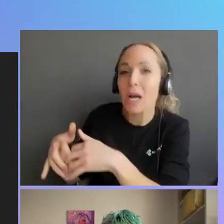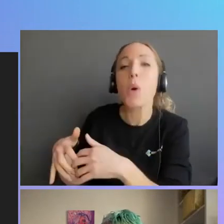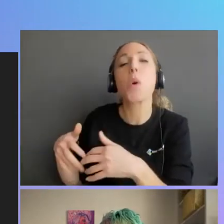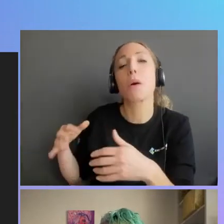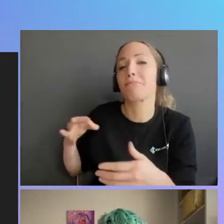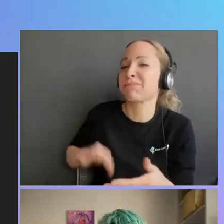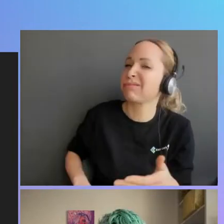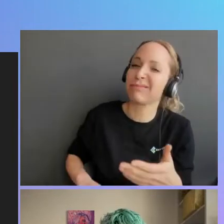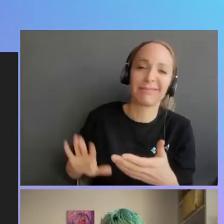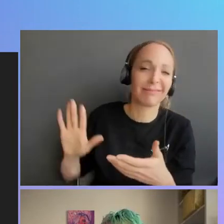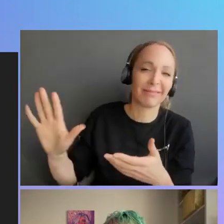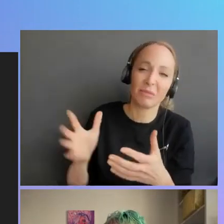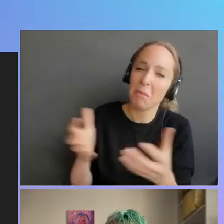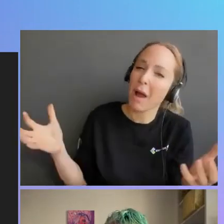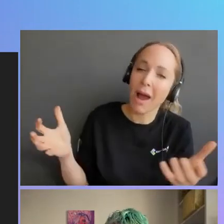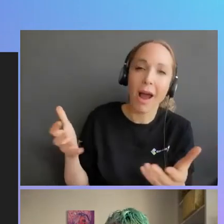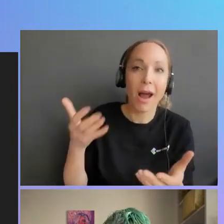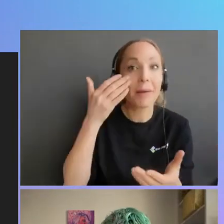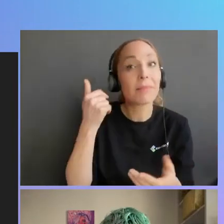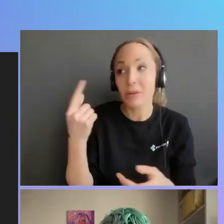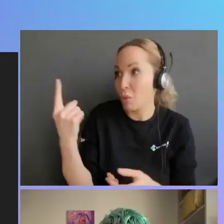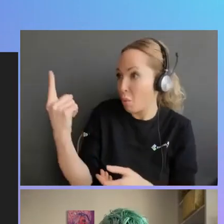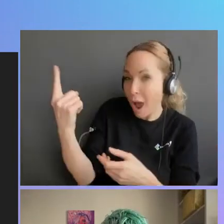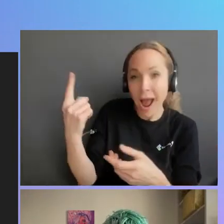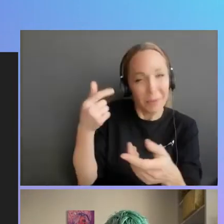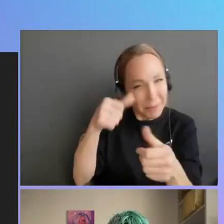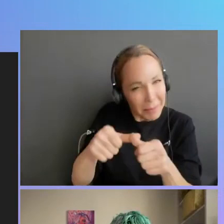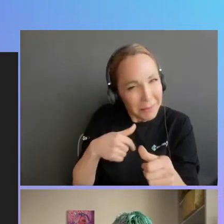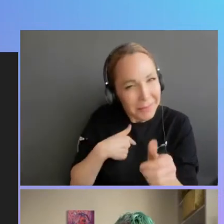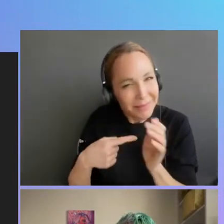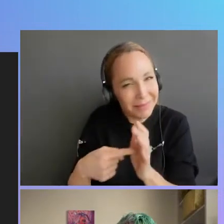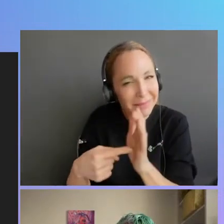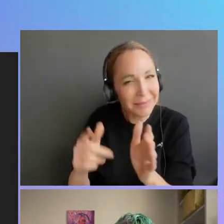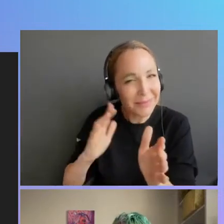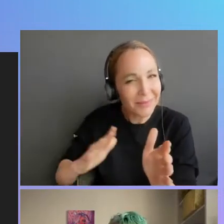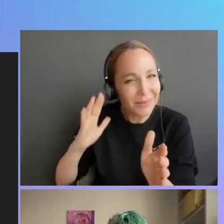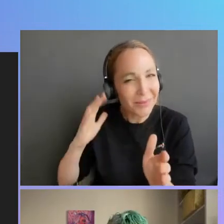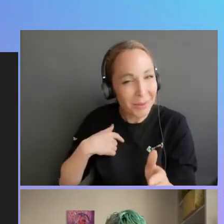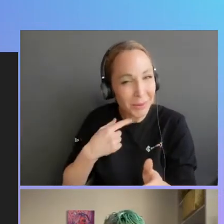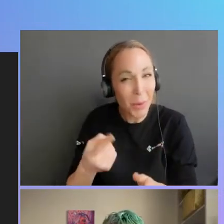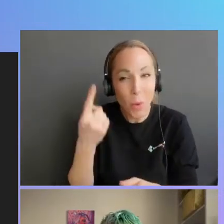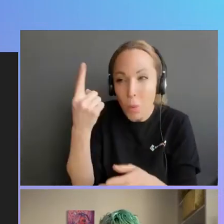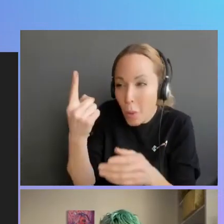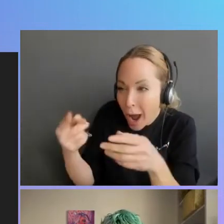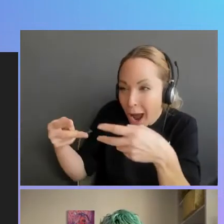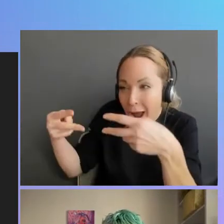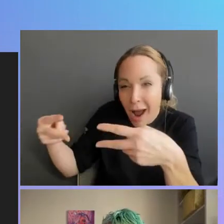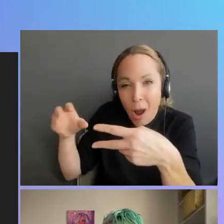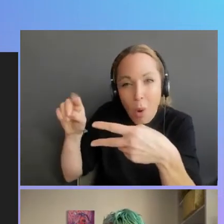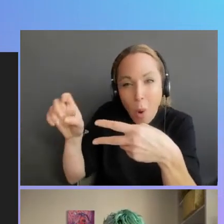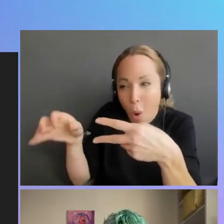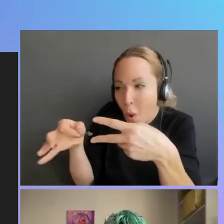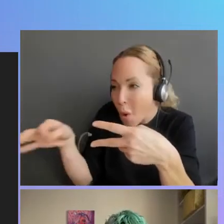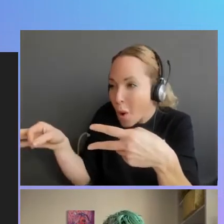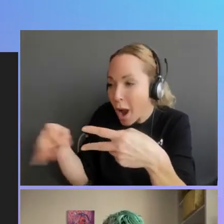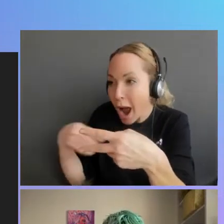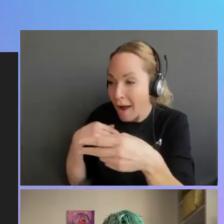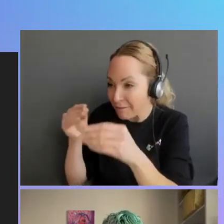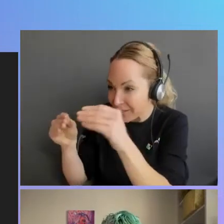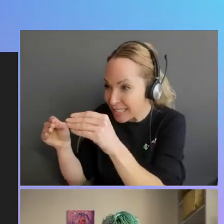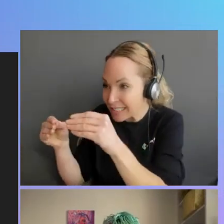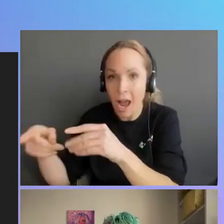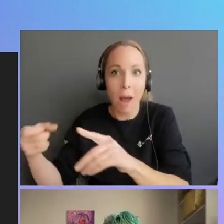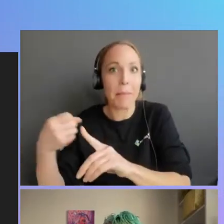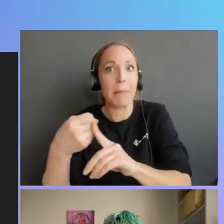being able to fix hundreds of accessibility issues with one line of code. So I want to give you tools and resources to help you build accessible